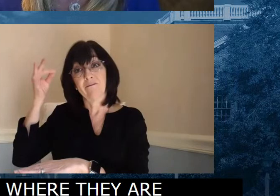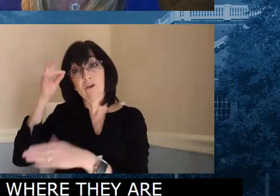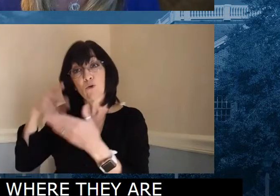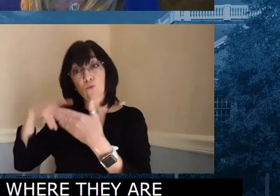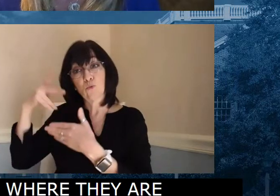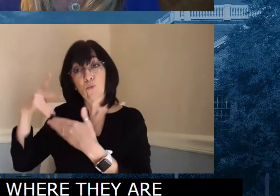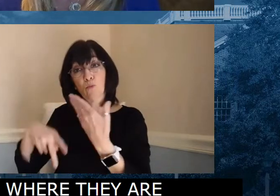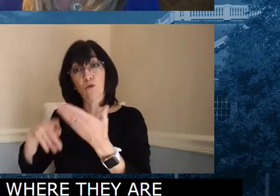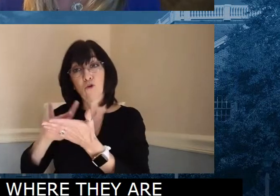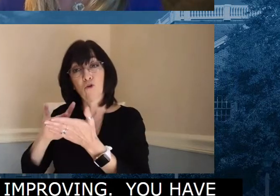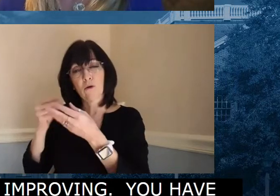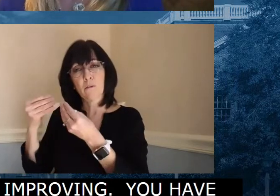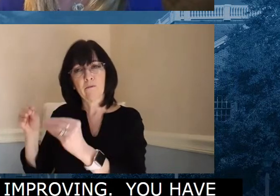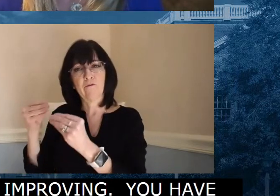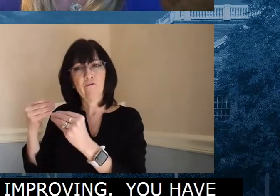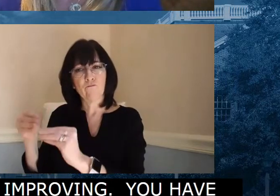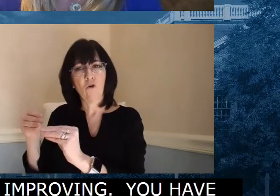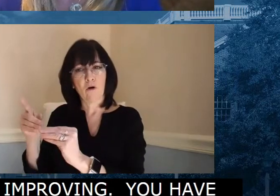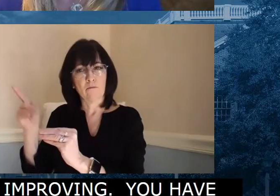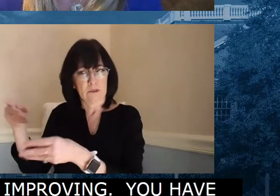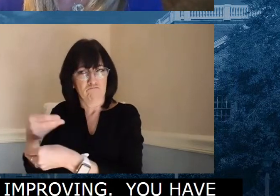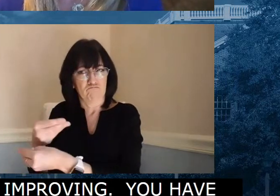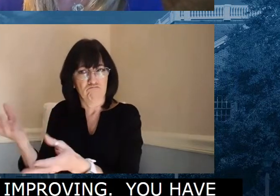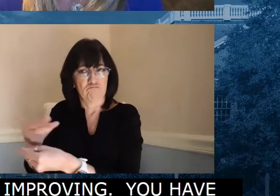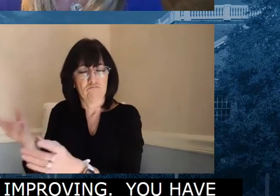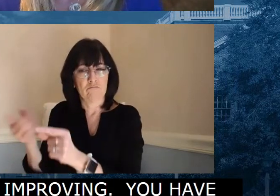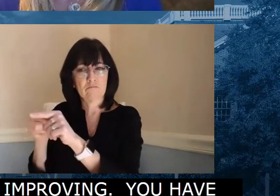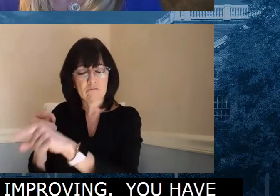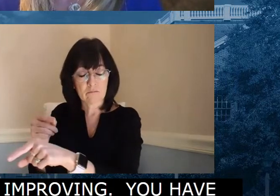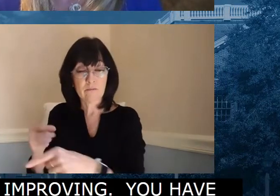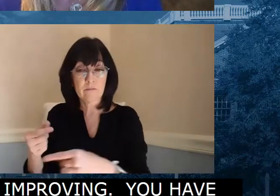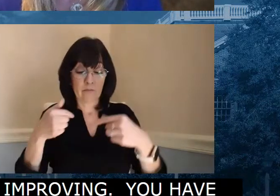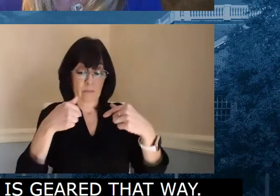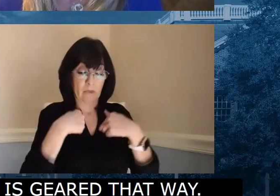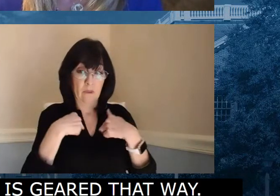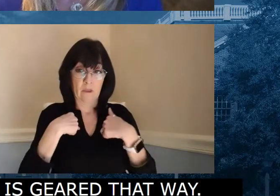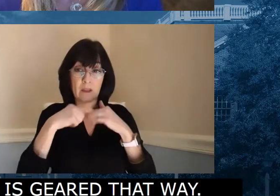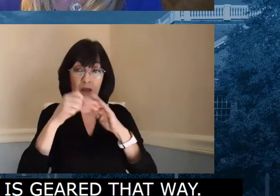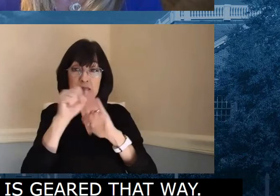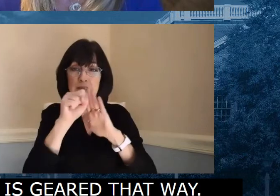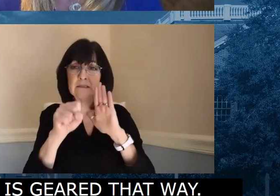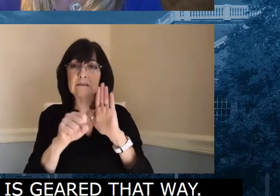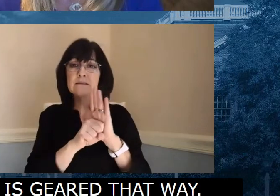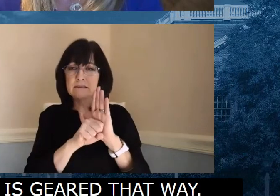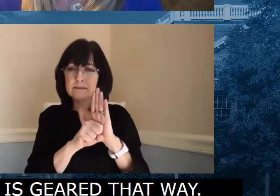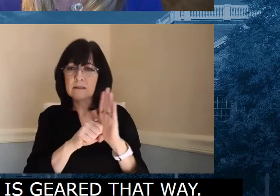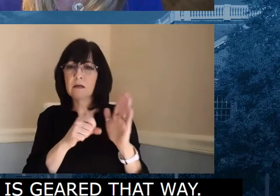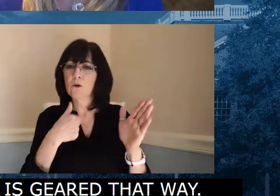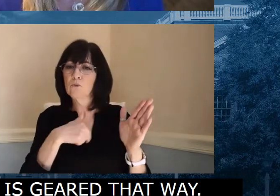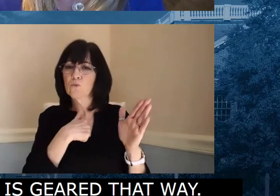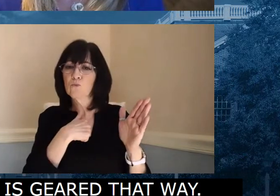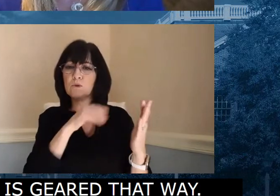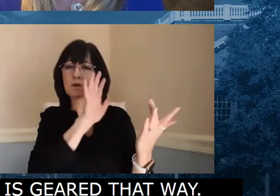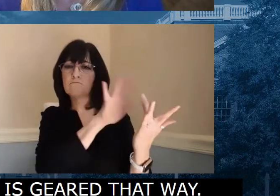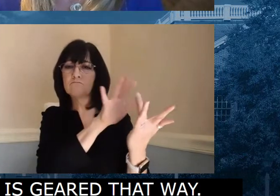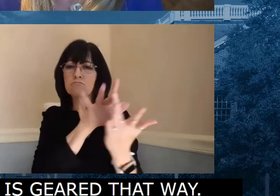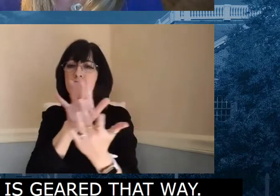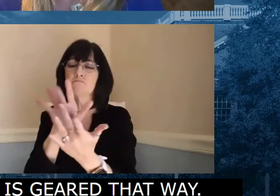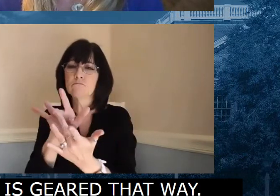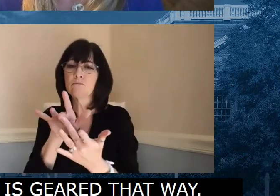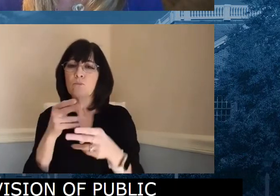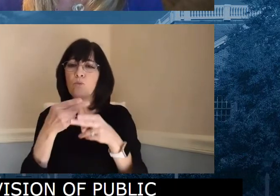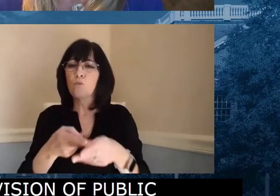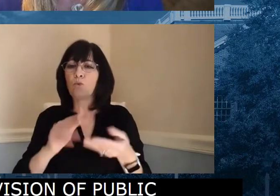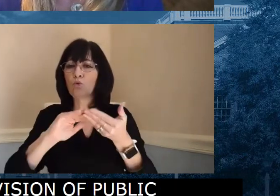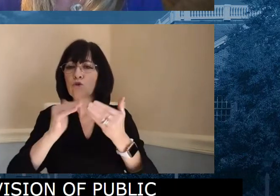We, as well at the state, have through the Division of Public Health, a number of community-based clinics in